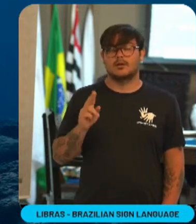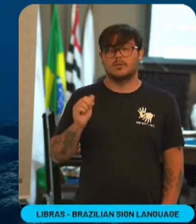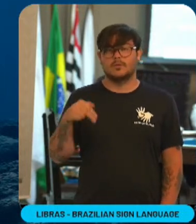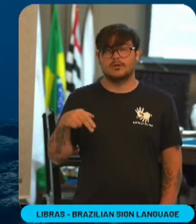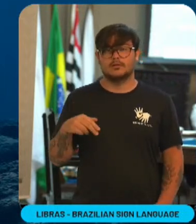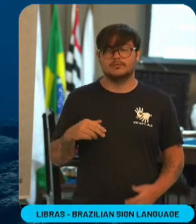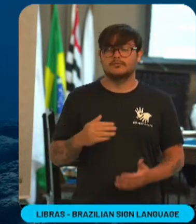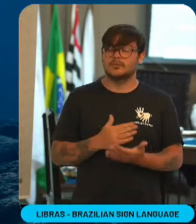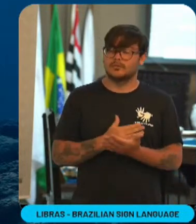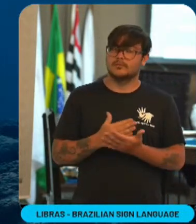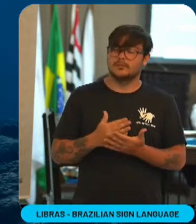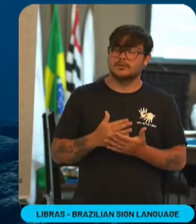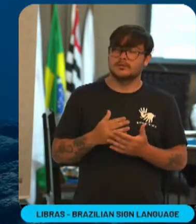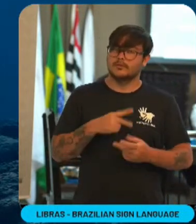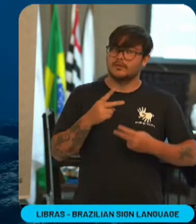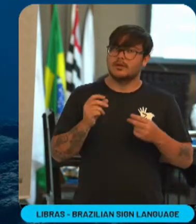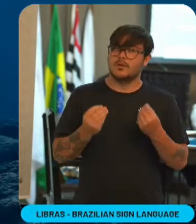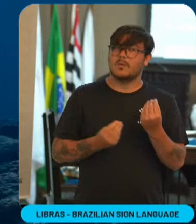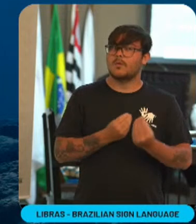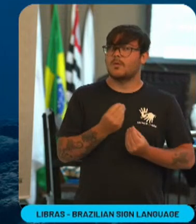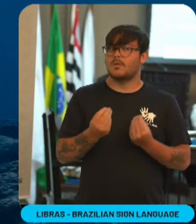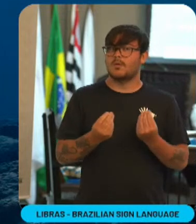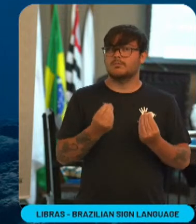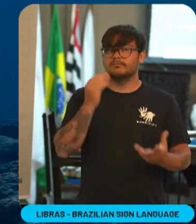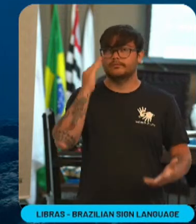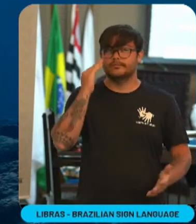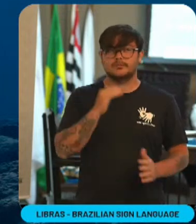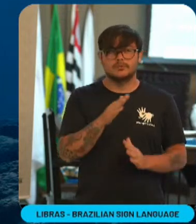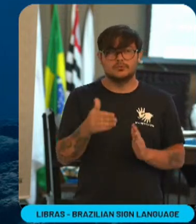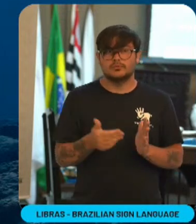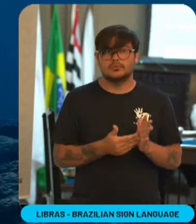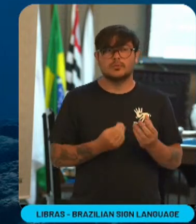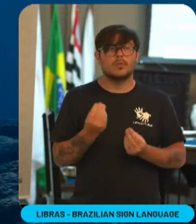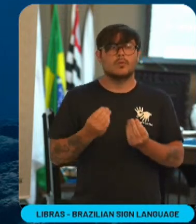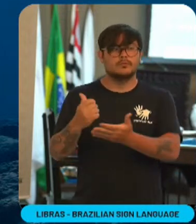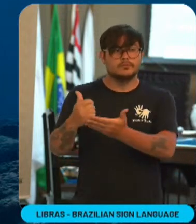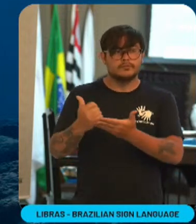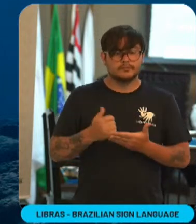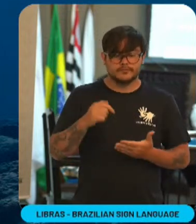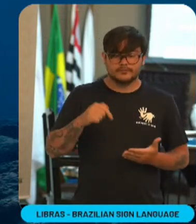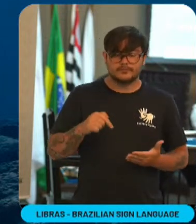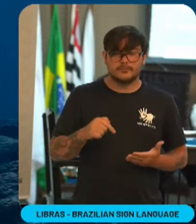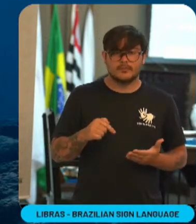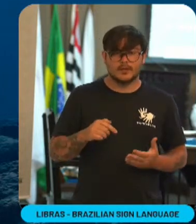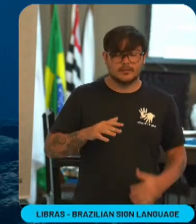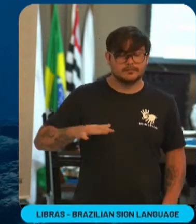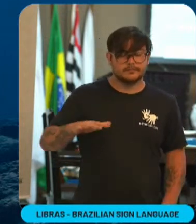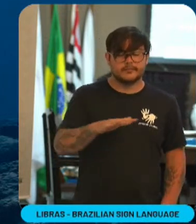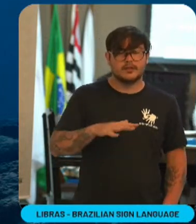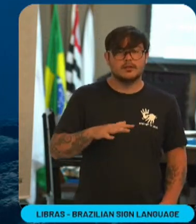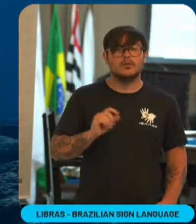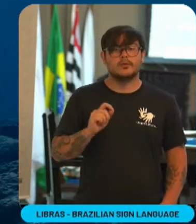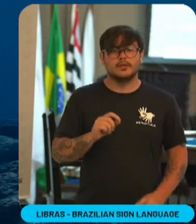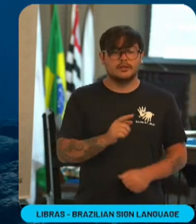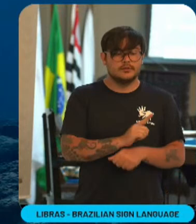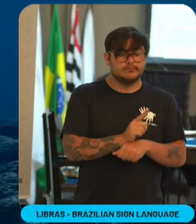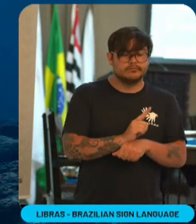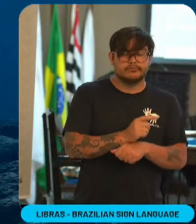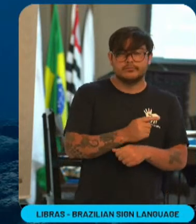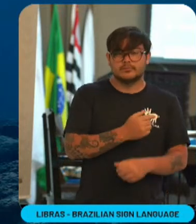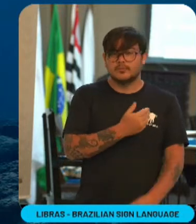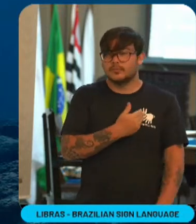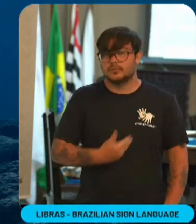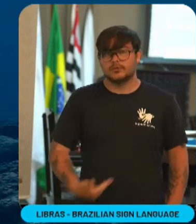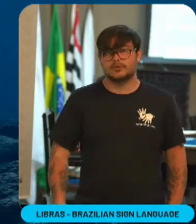talks by Tawan and William. And so how would this be? How do we understand this in